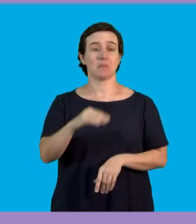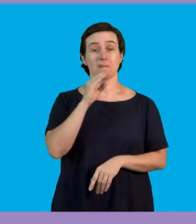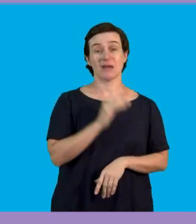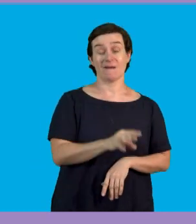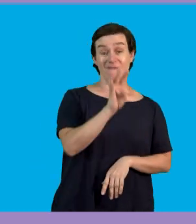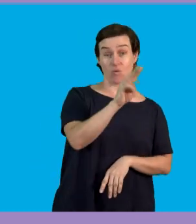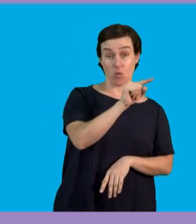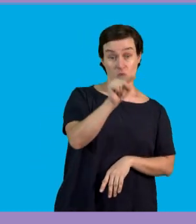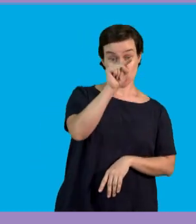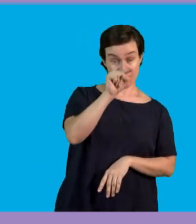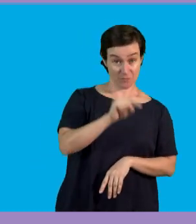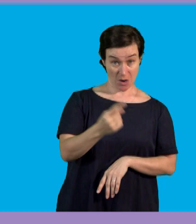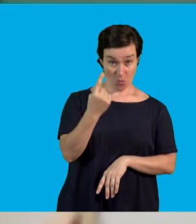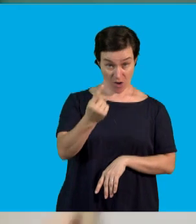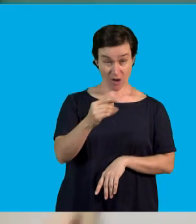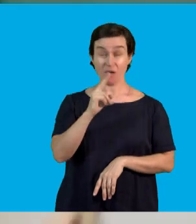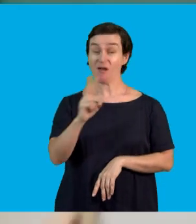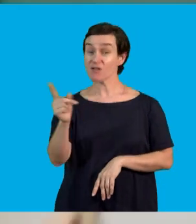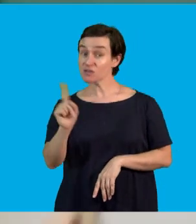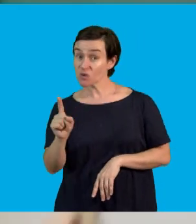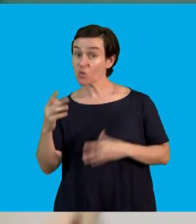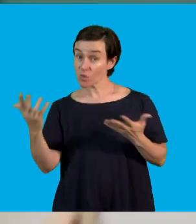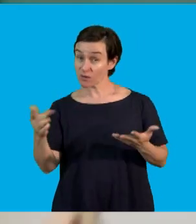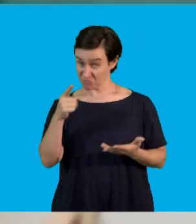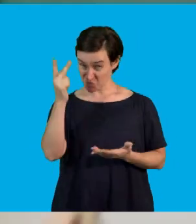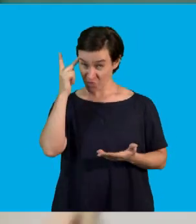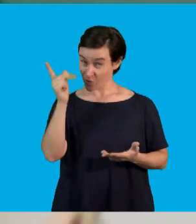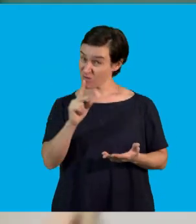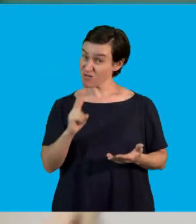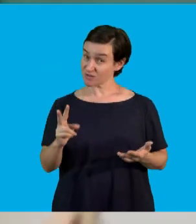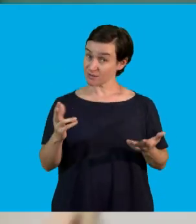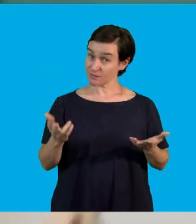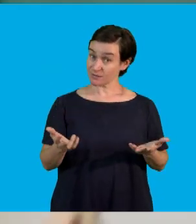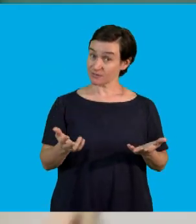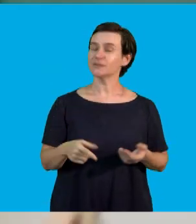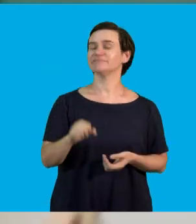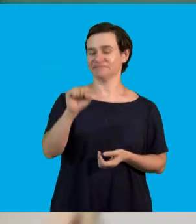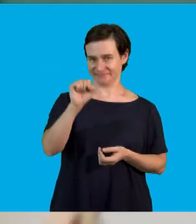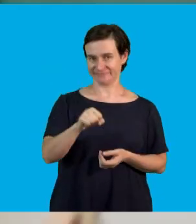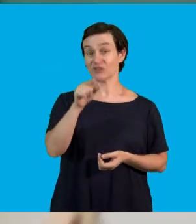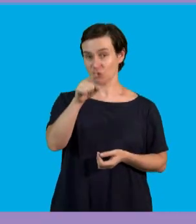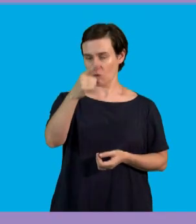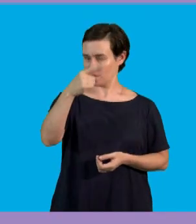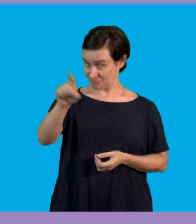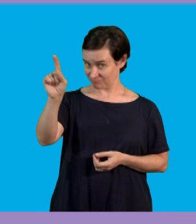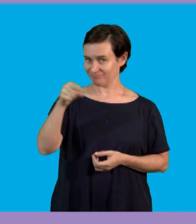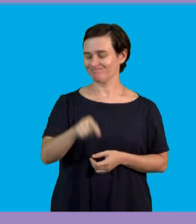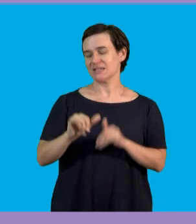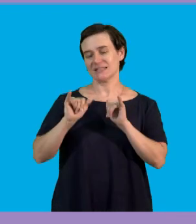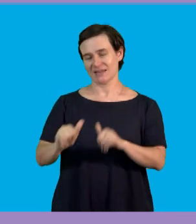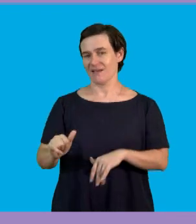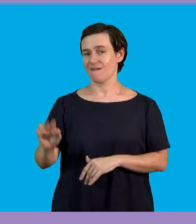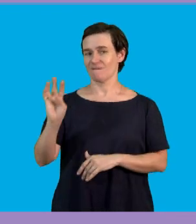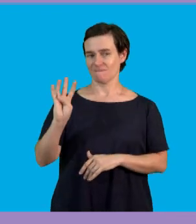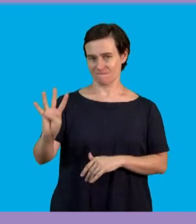same. 4 divided by 1, do you think you know what the answer will be? Yes, you are correct. It remains the same.